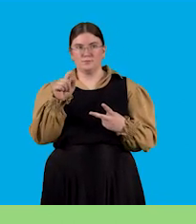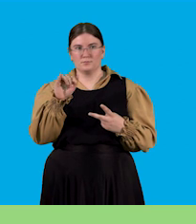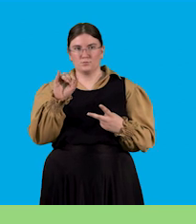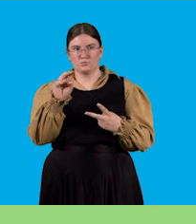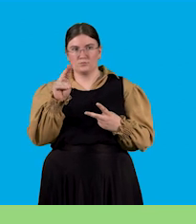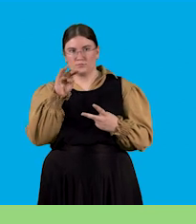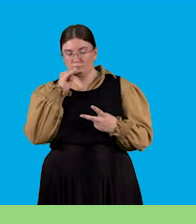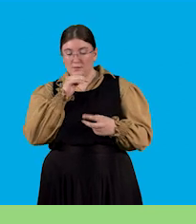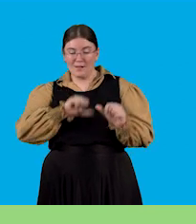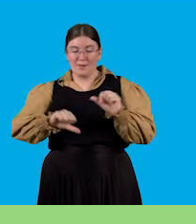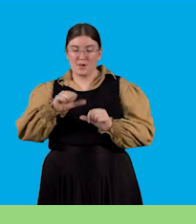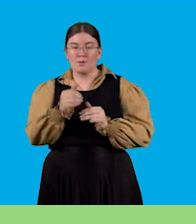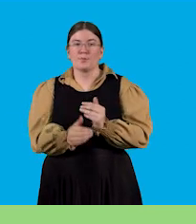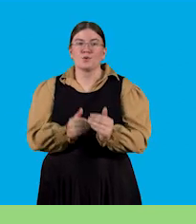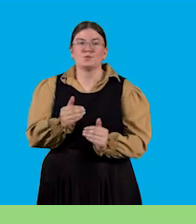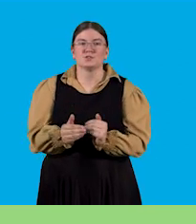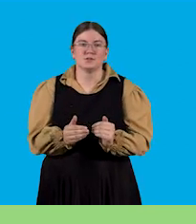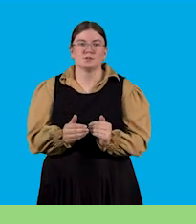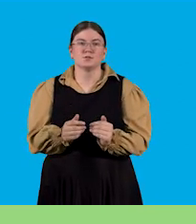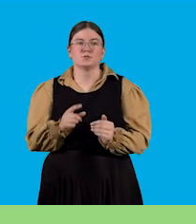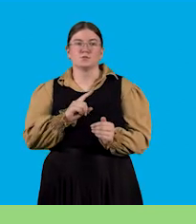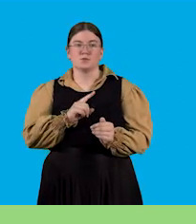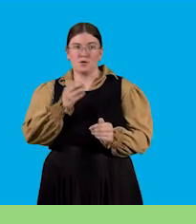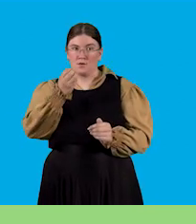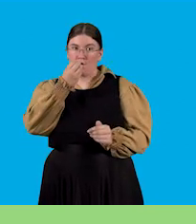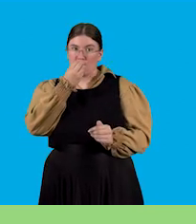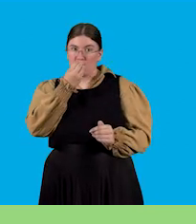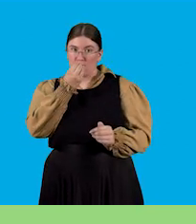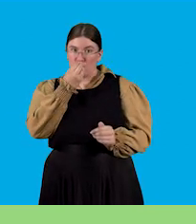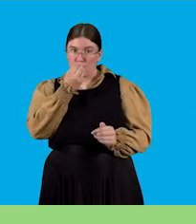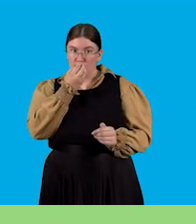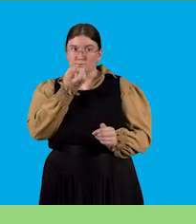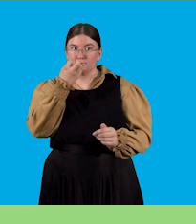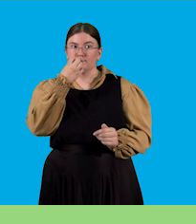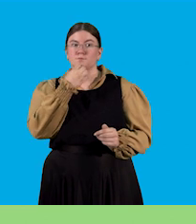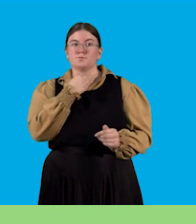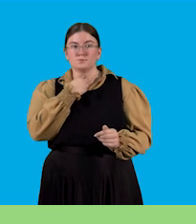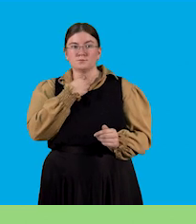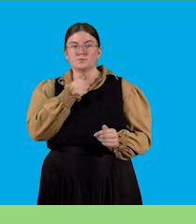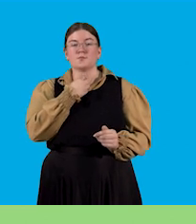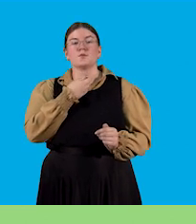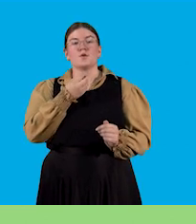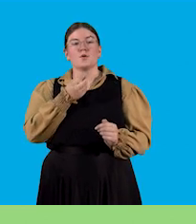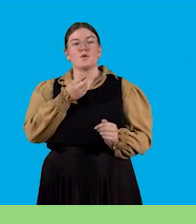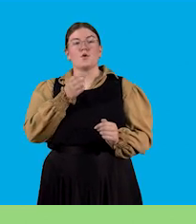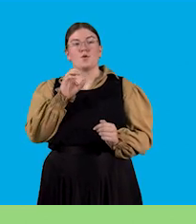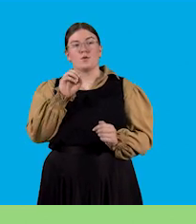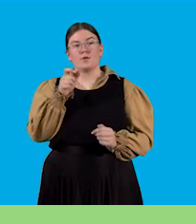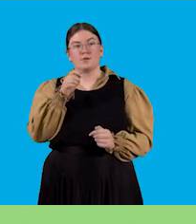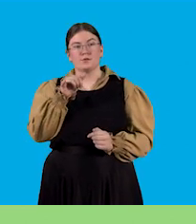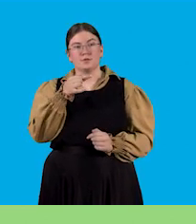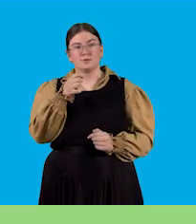respiration refers to the chemical process in cells that releases energy from food molecules by using